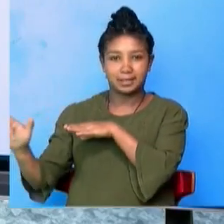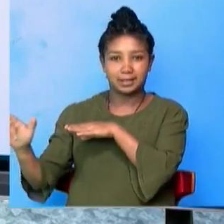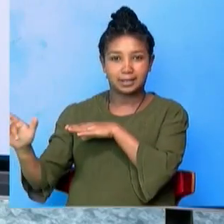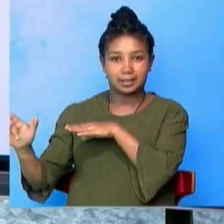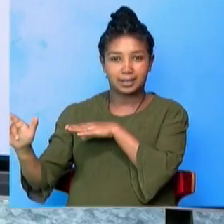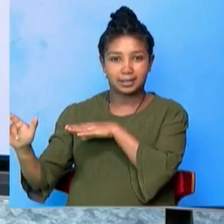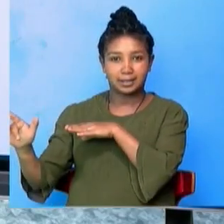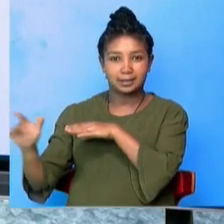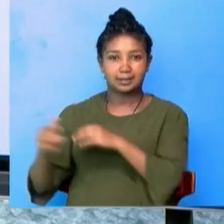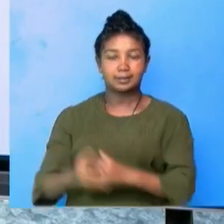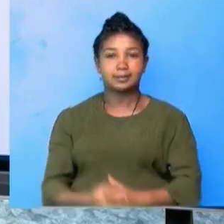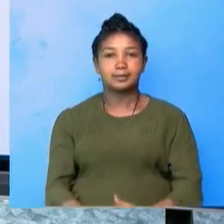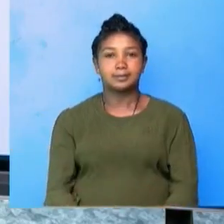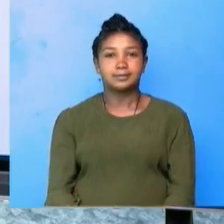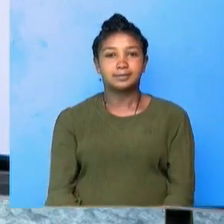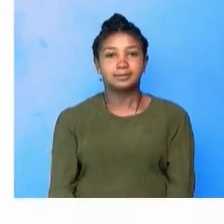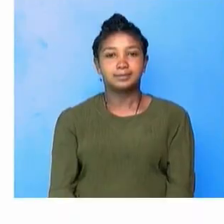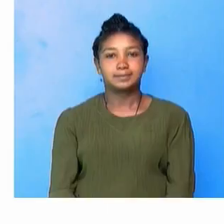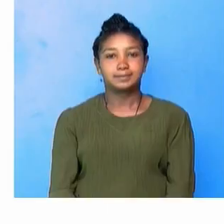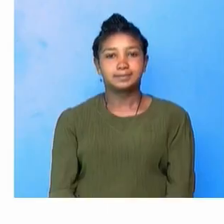is empty.